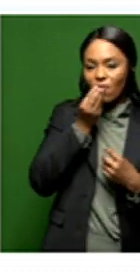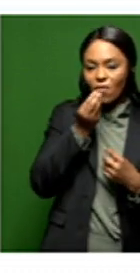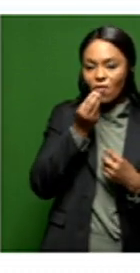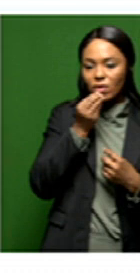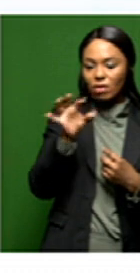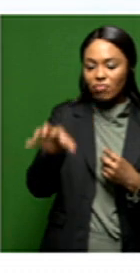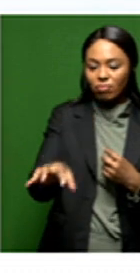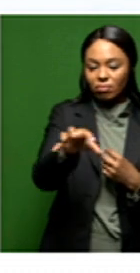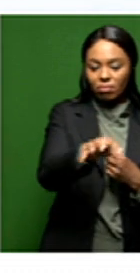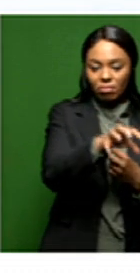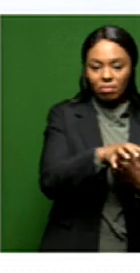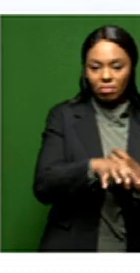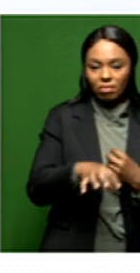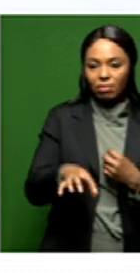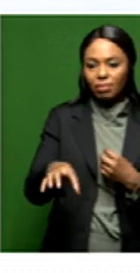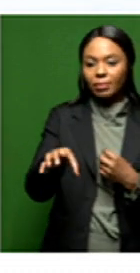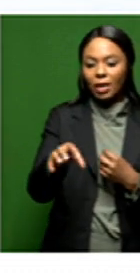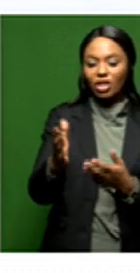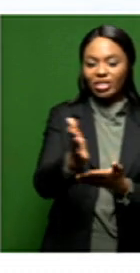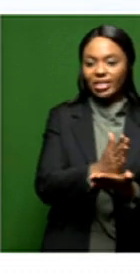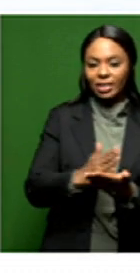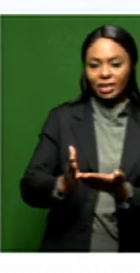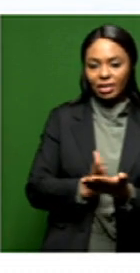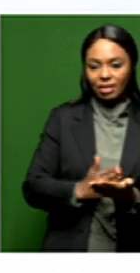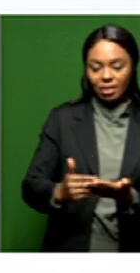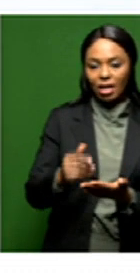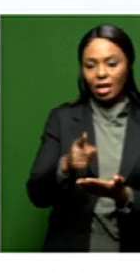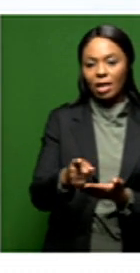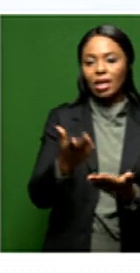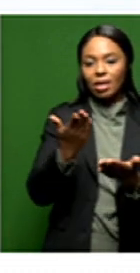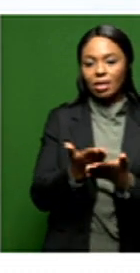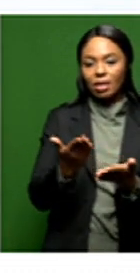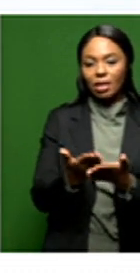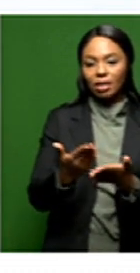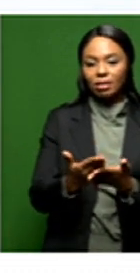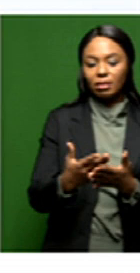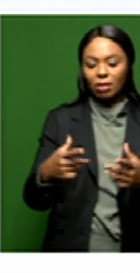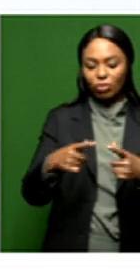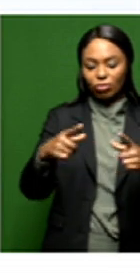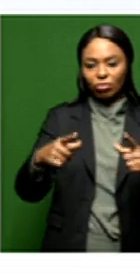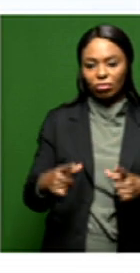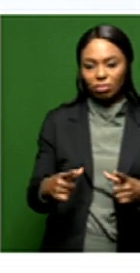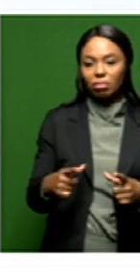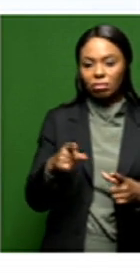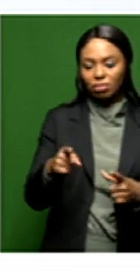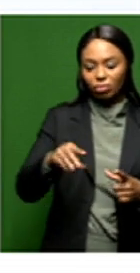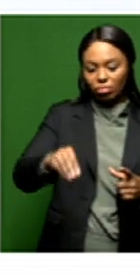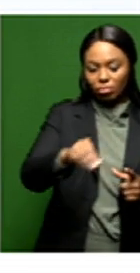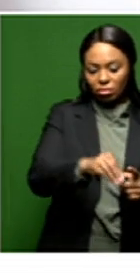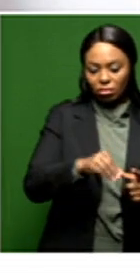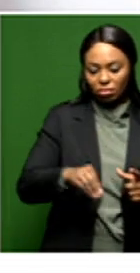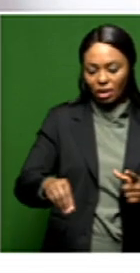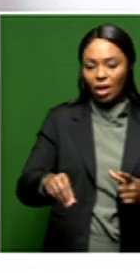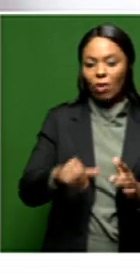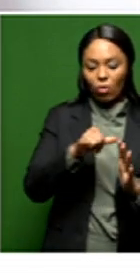So because we're chef driven, we're able to curate the cuisine and the style of food over the day, over the week, and over